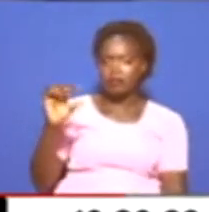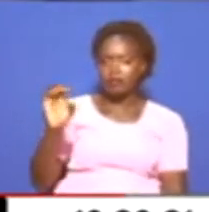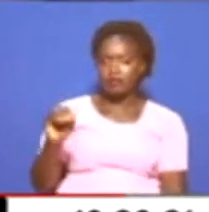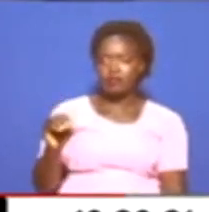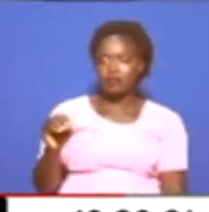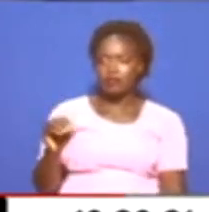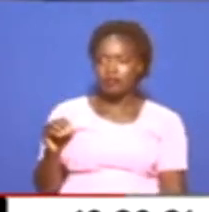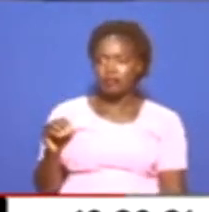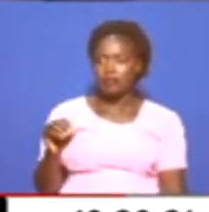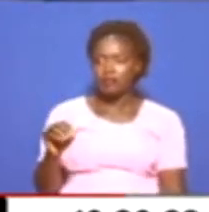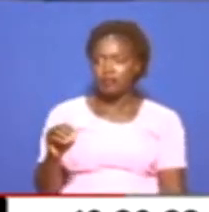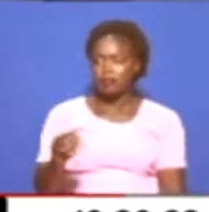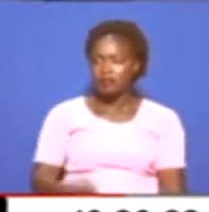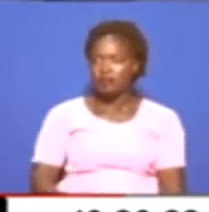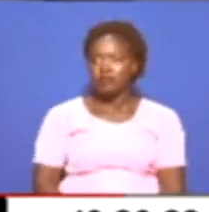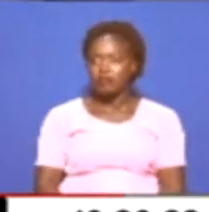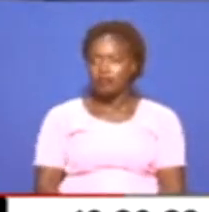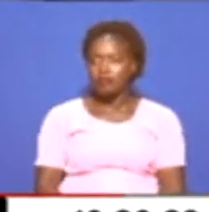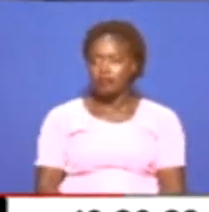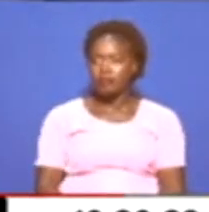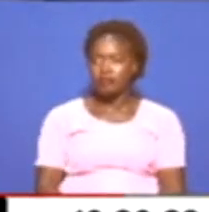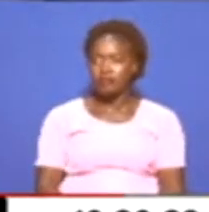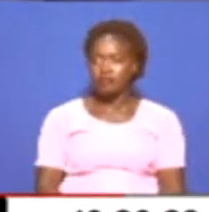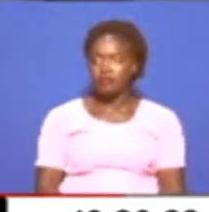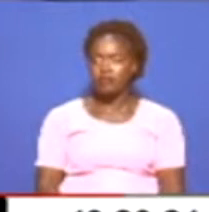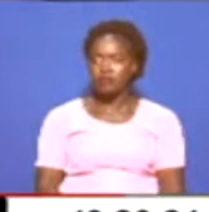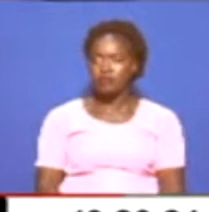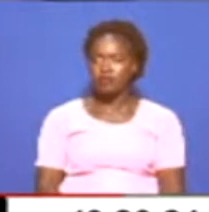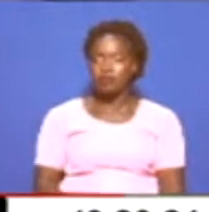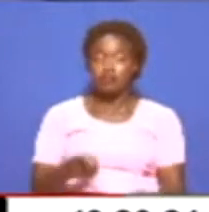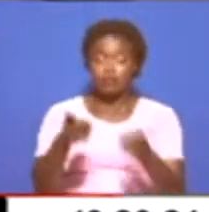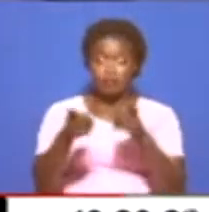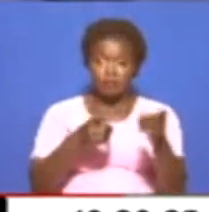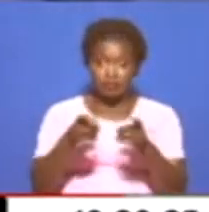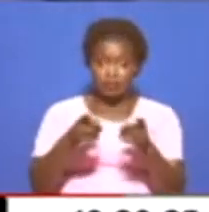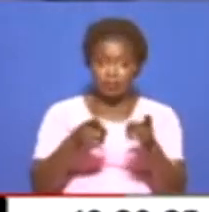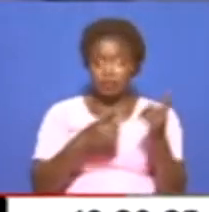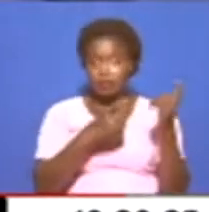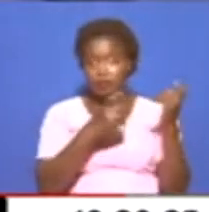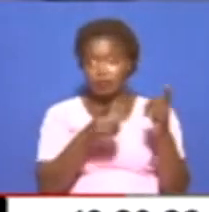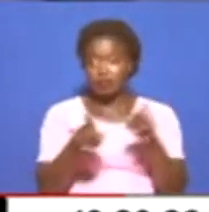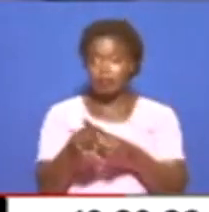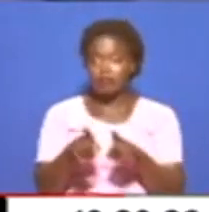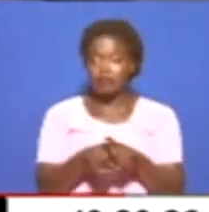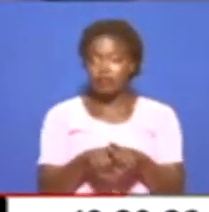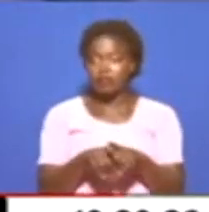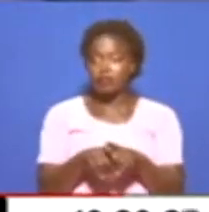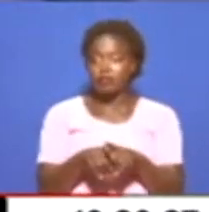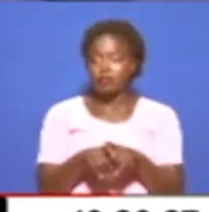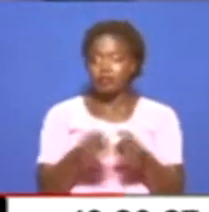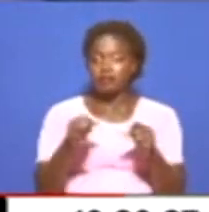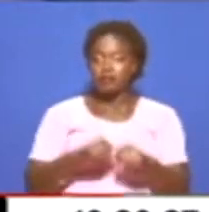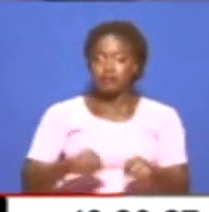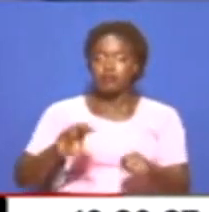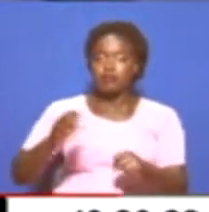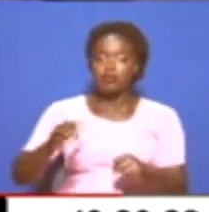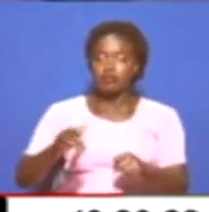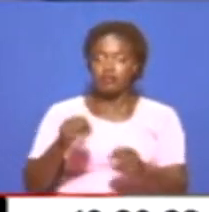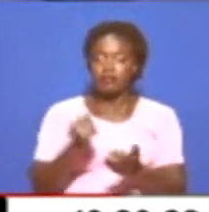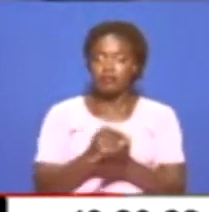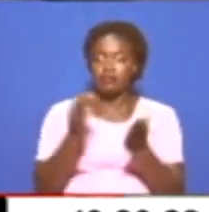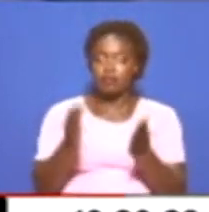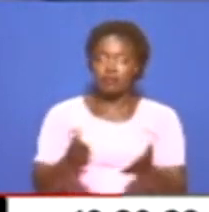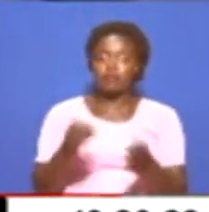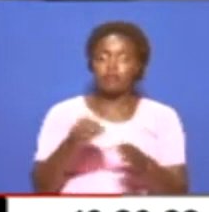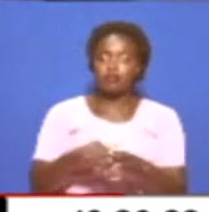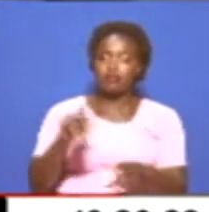is a governance expert. He has also been one of the senior county officials in the county of Tharaka. You hear